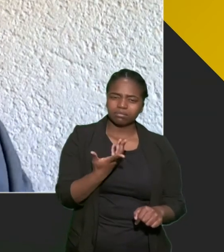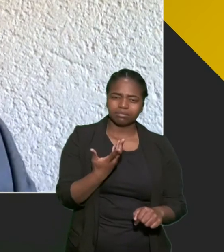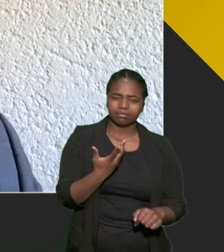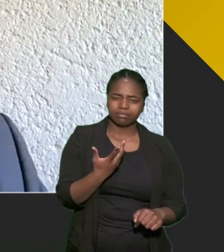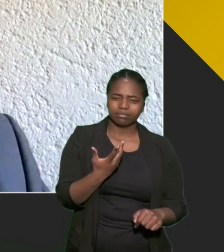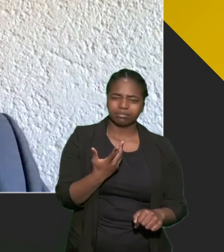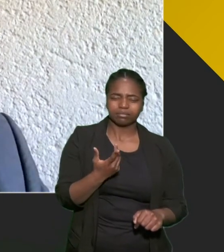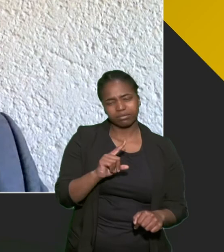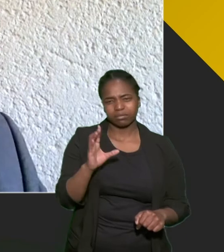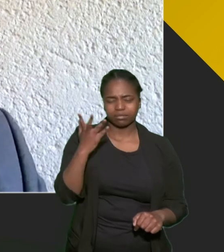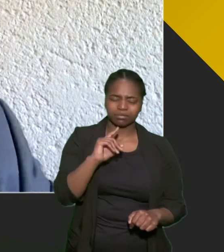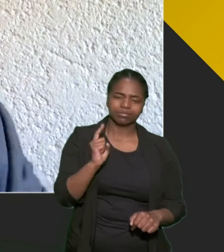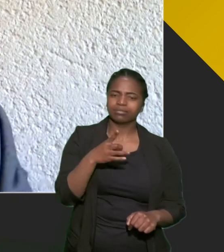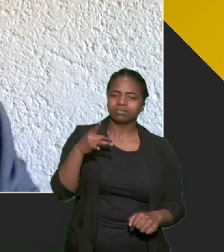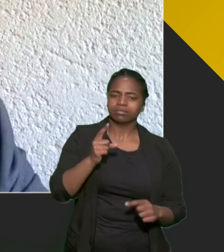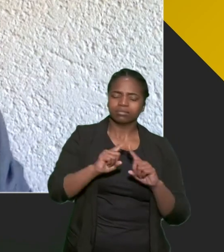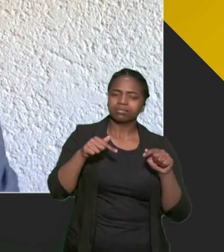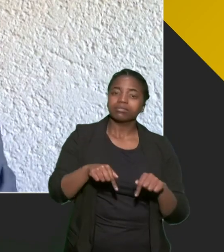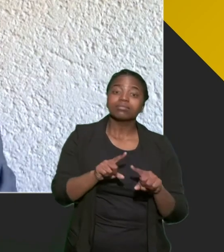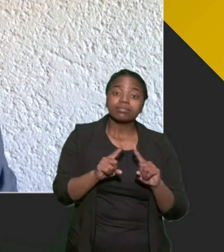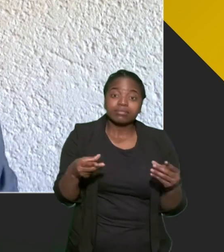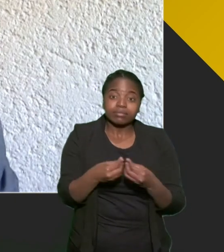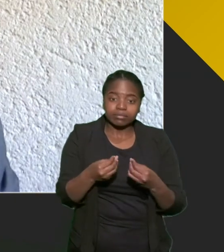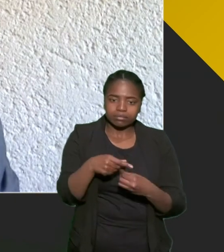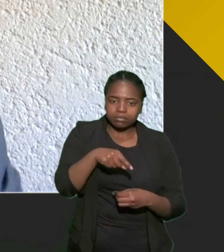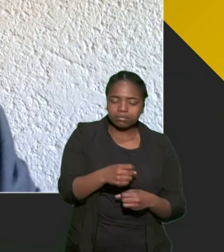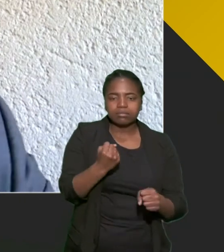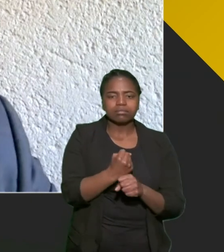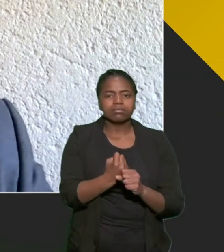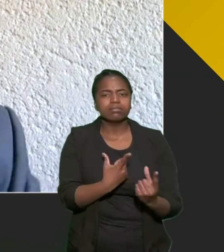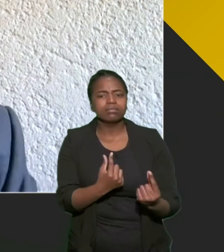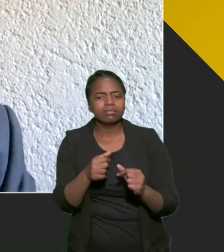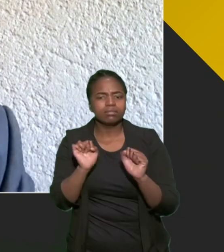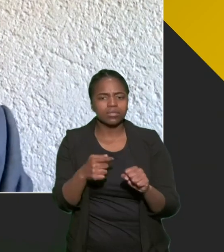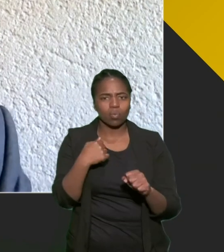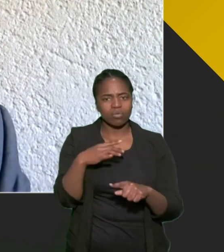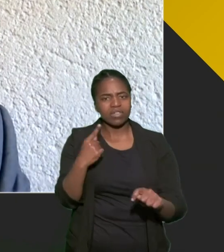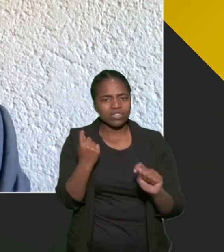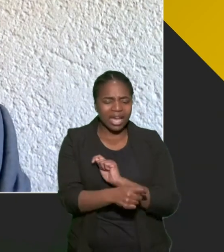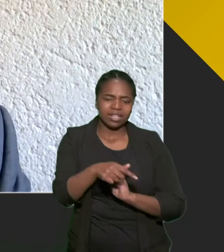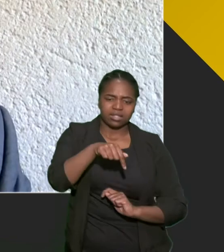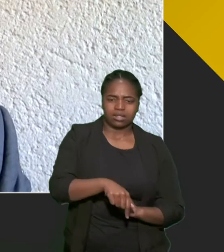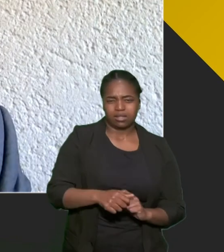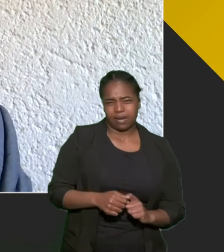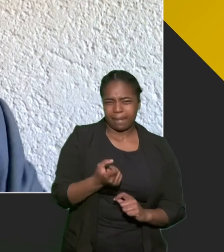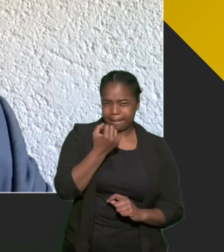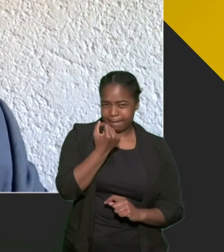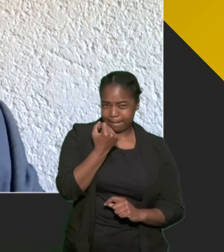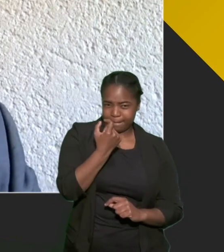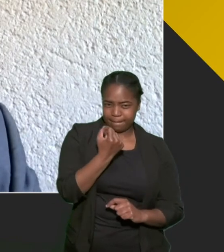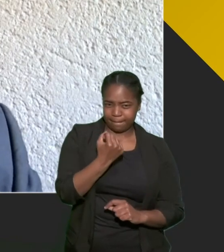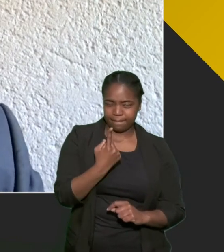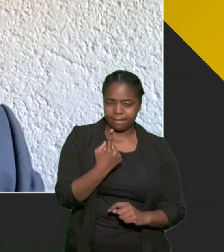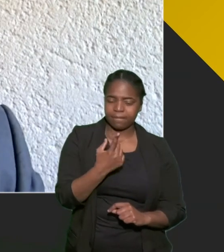of course All-Star is not African, but yeah, there's things that we've done to those brands where we've localized them. True. Do you see what I'm saying? I know, so if